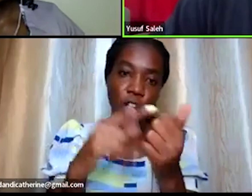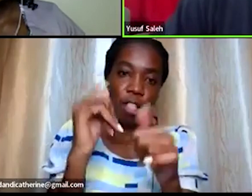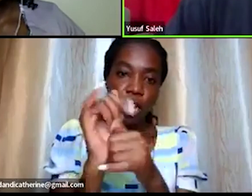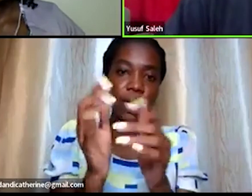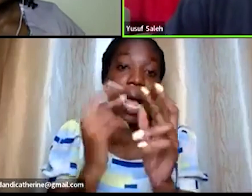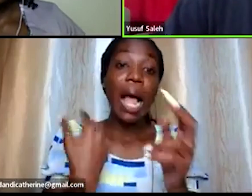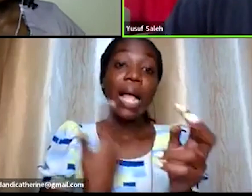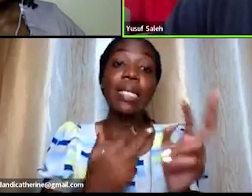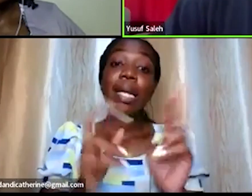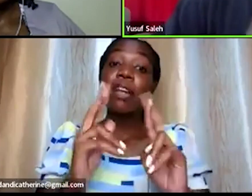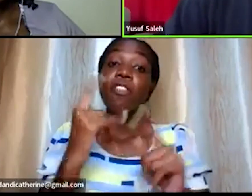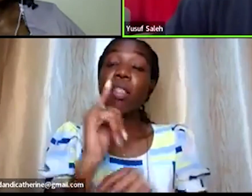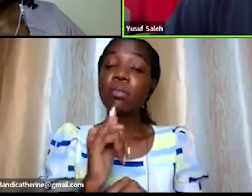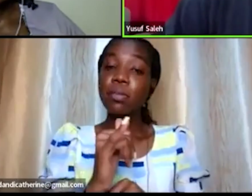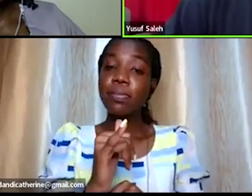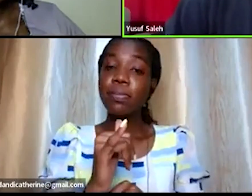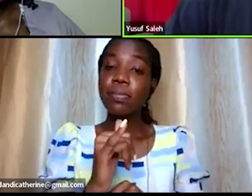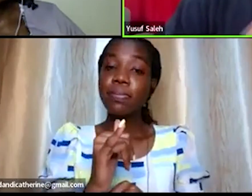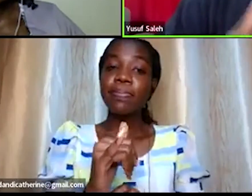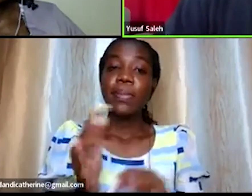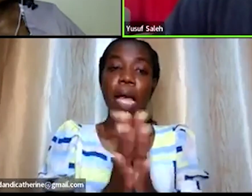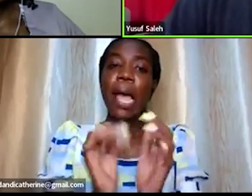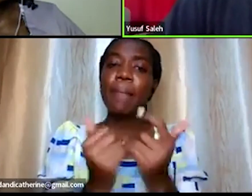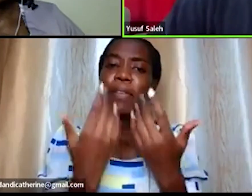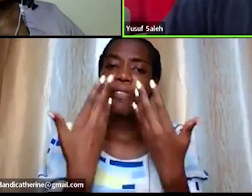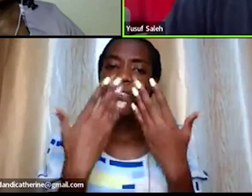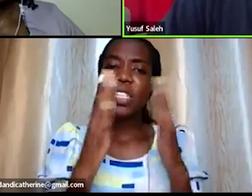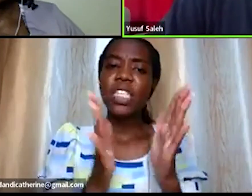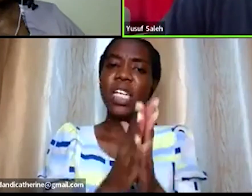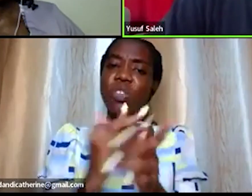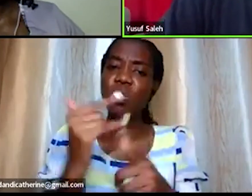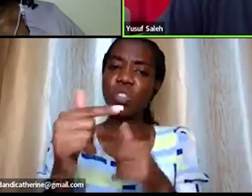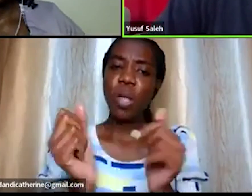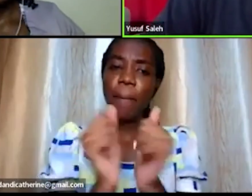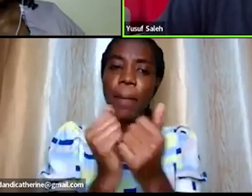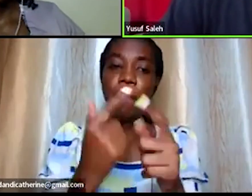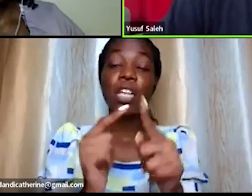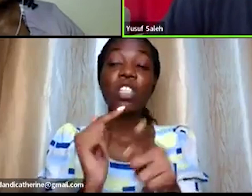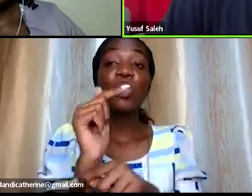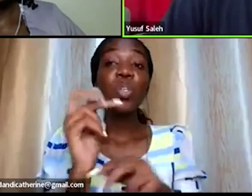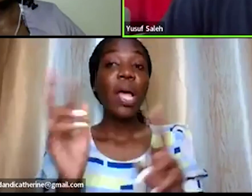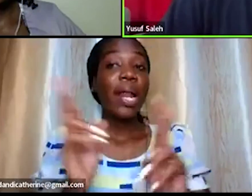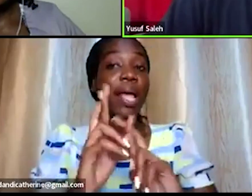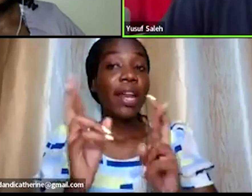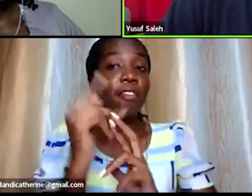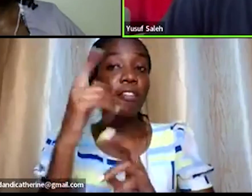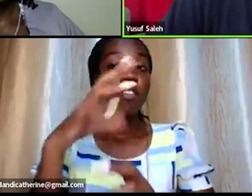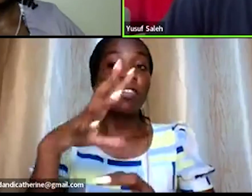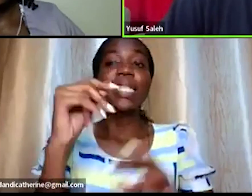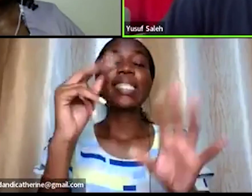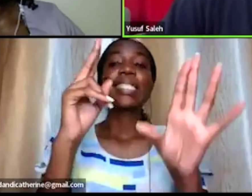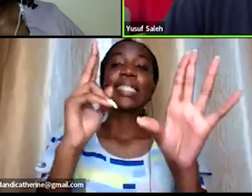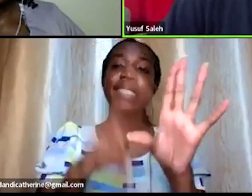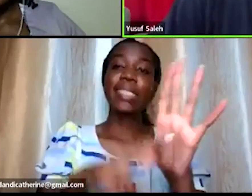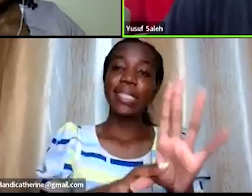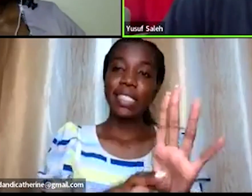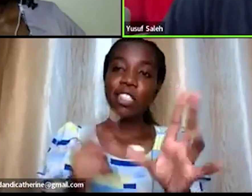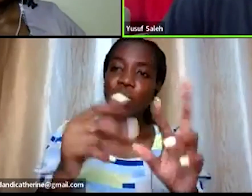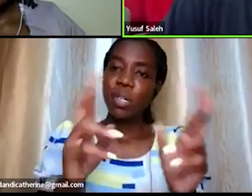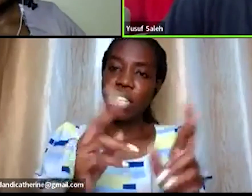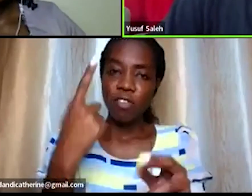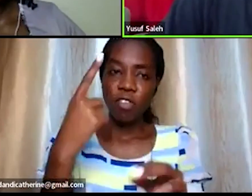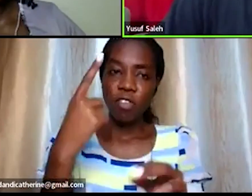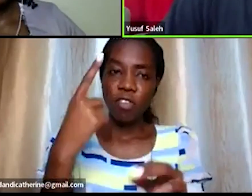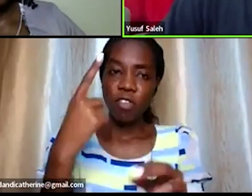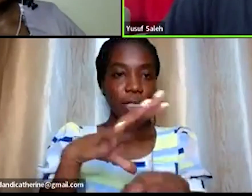question. It has happened and it's happening, but are we ready to take the seat? Are we ready to take charge of what we are supposed